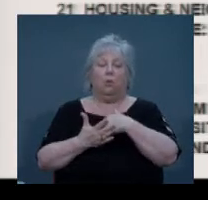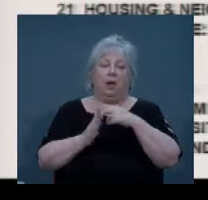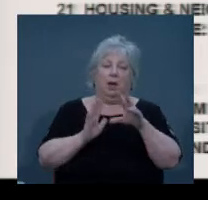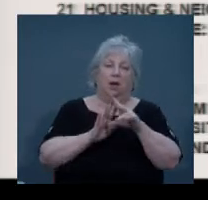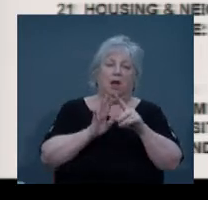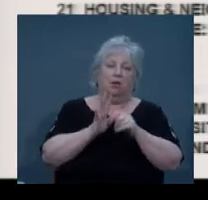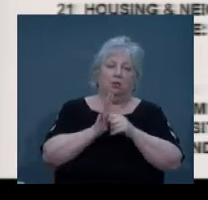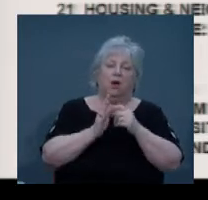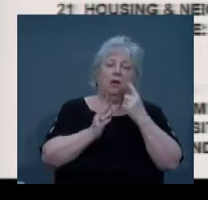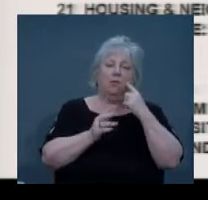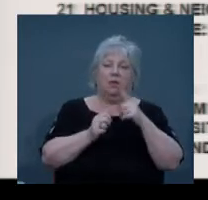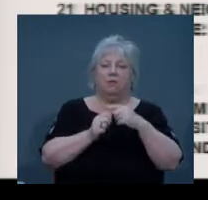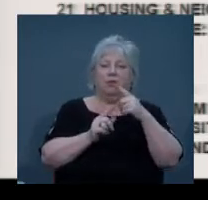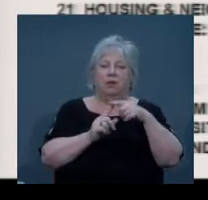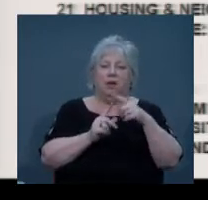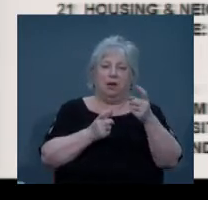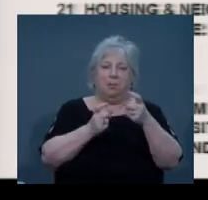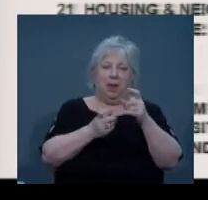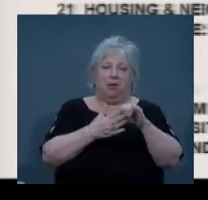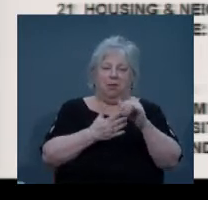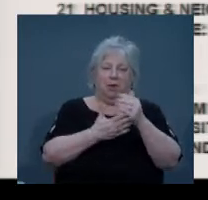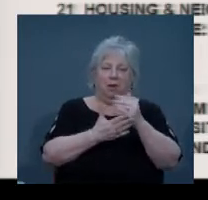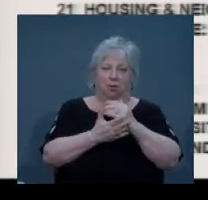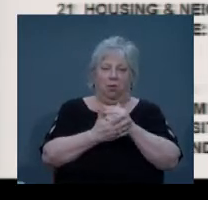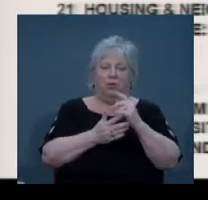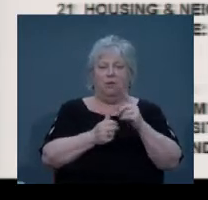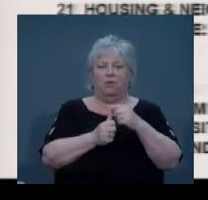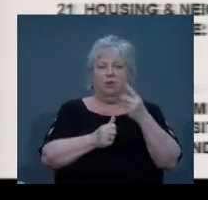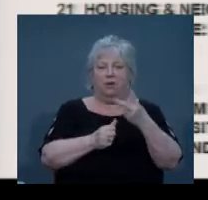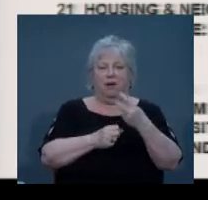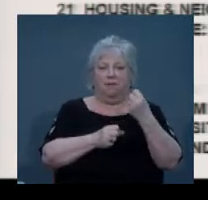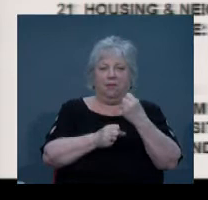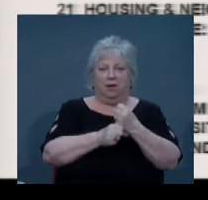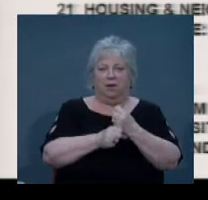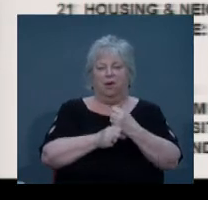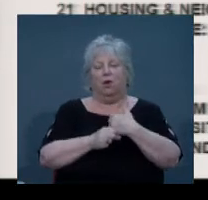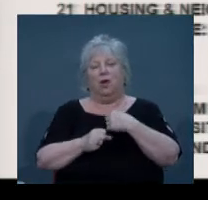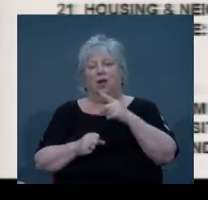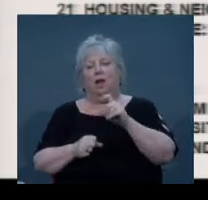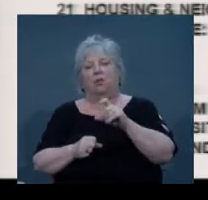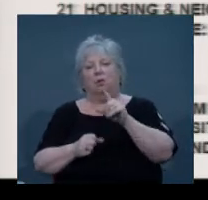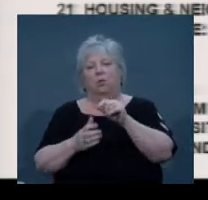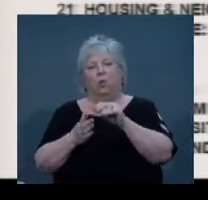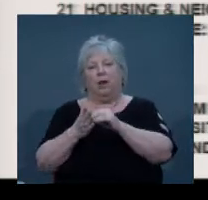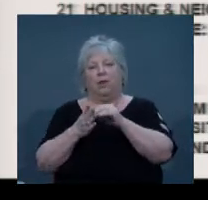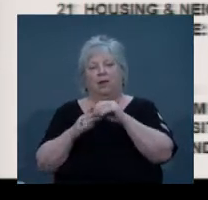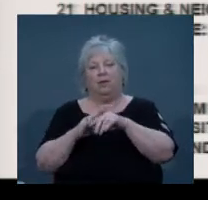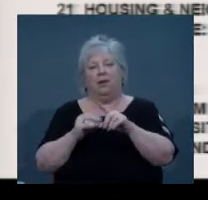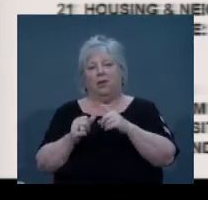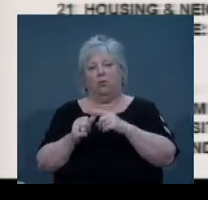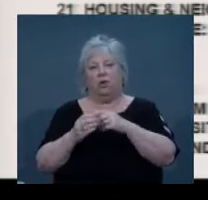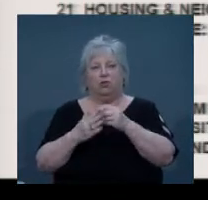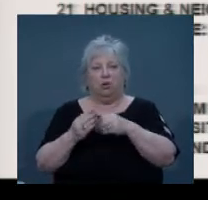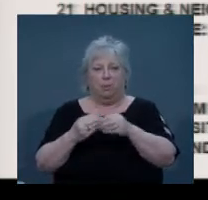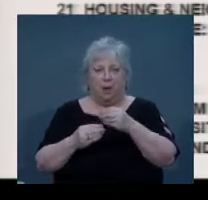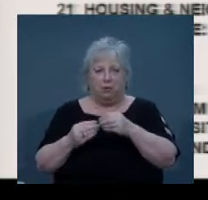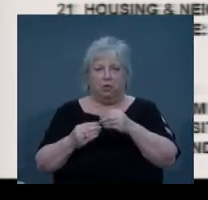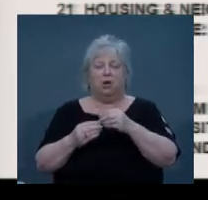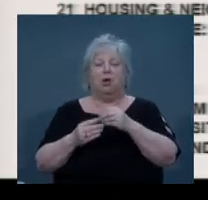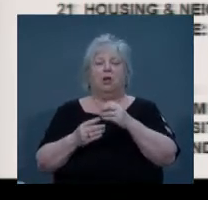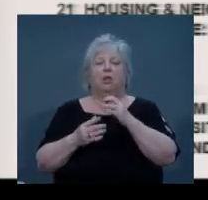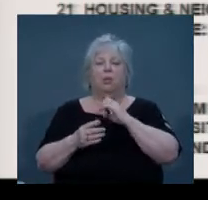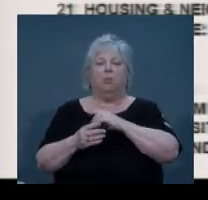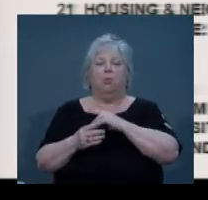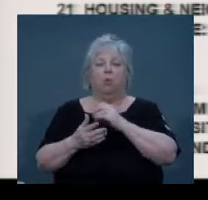in place with the first tee to manage that course the first half of the year. We had $120,000 in the original budget. The board approved